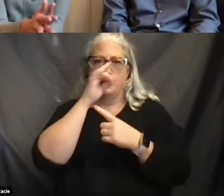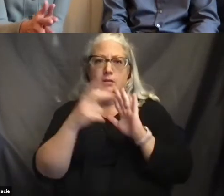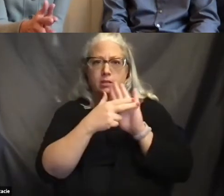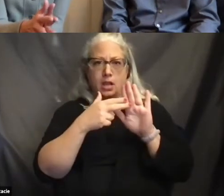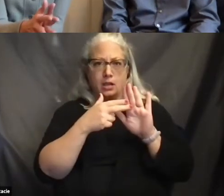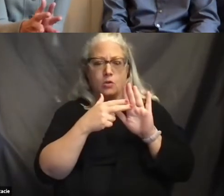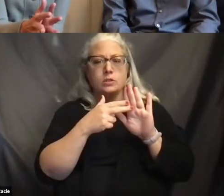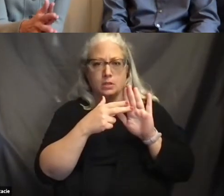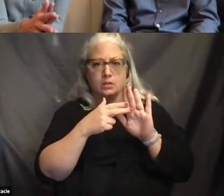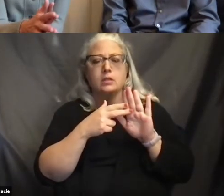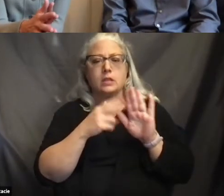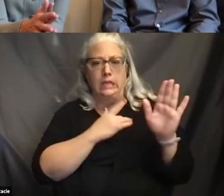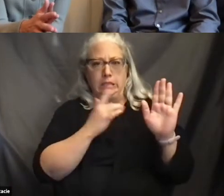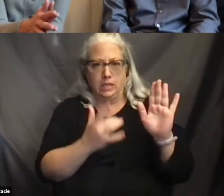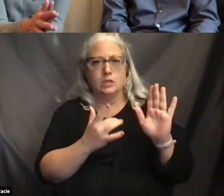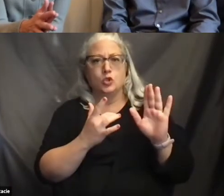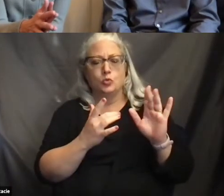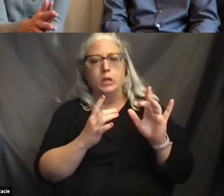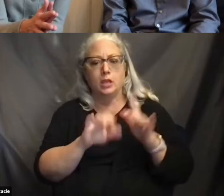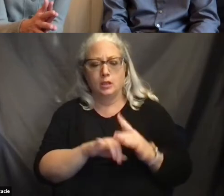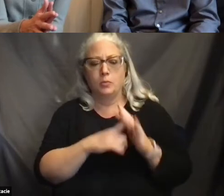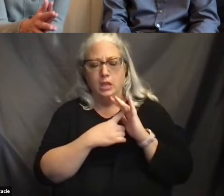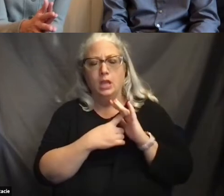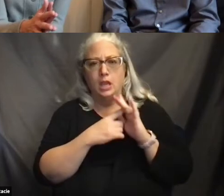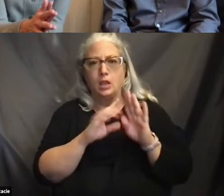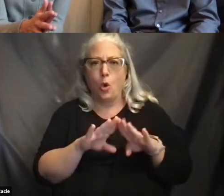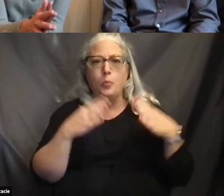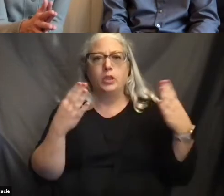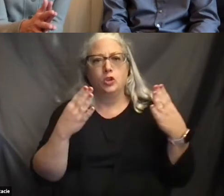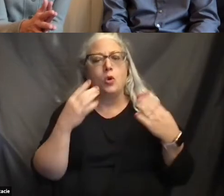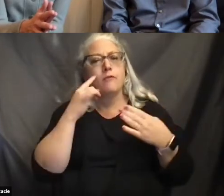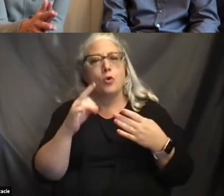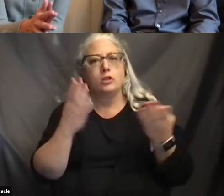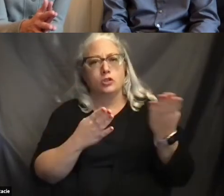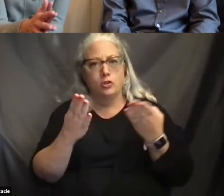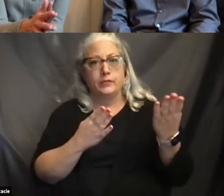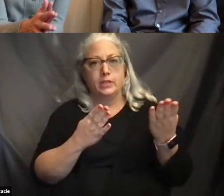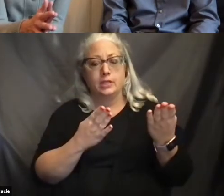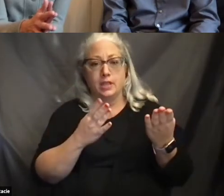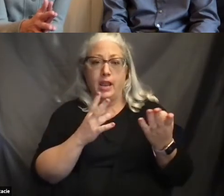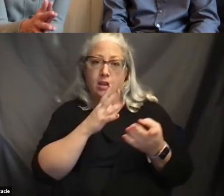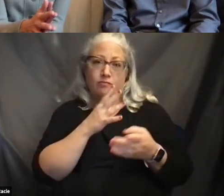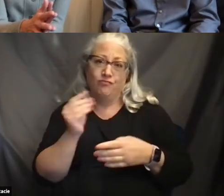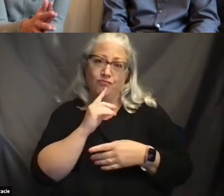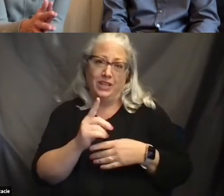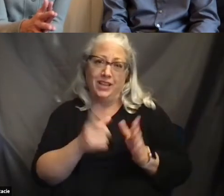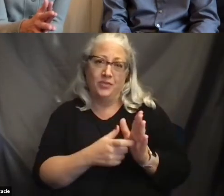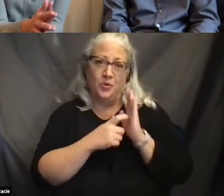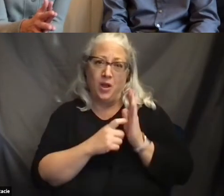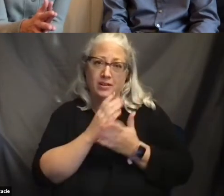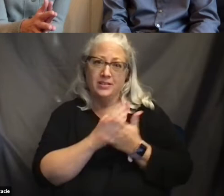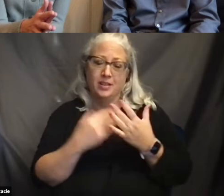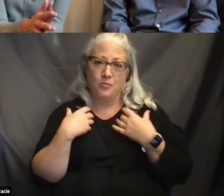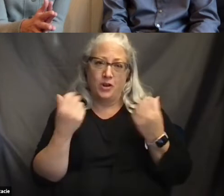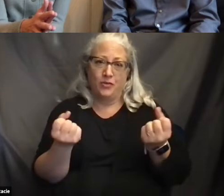thing that opens the door for getting services. And it takes some bravery on your part, you know, some courage to